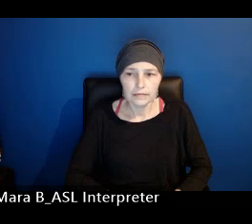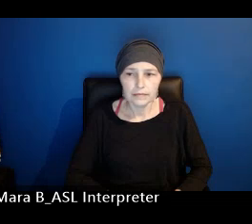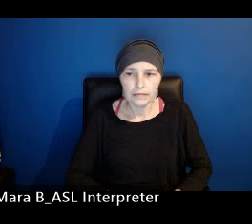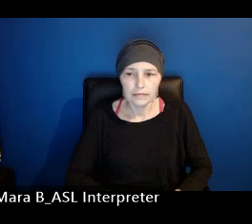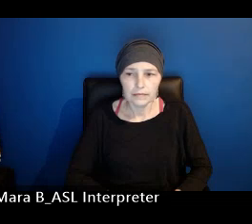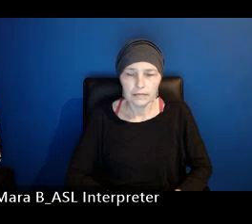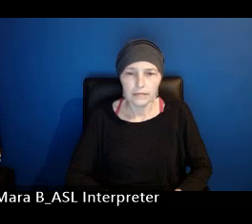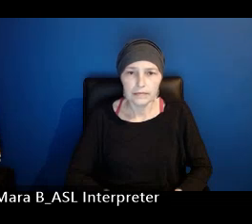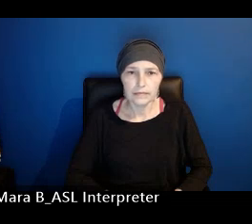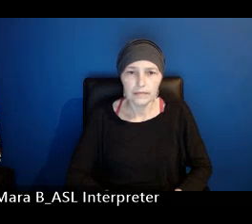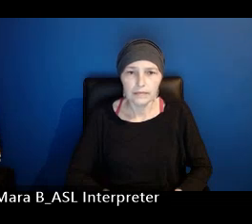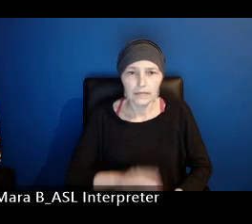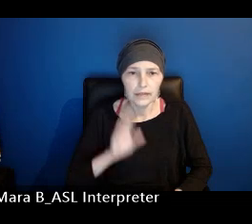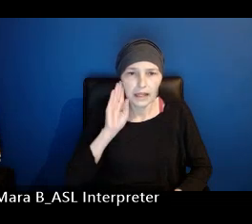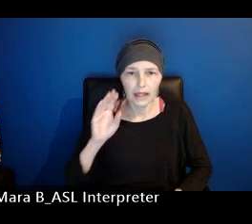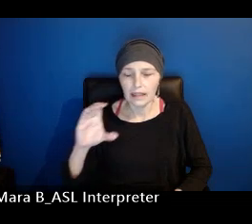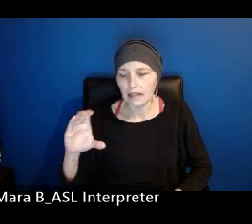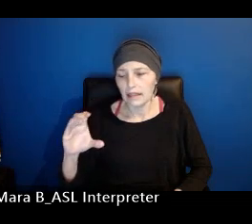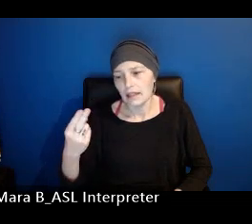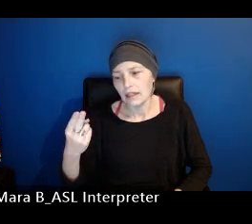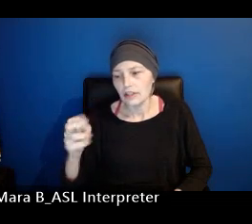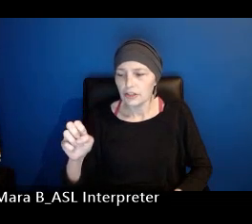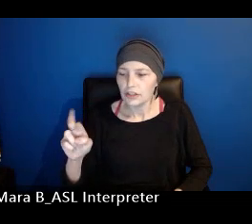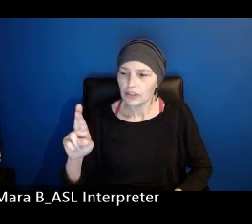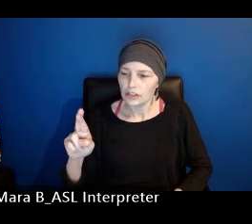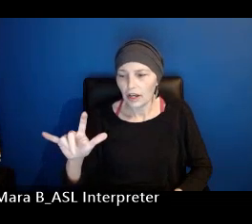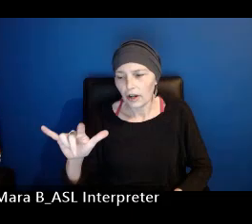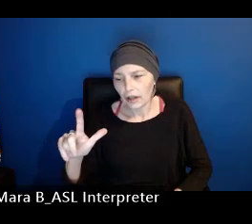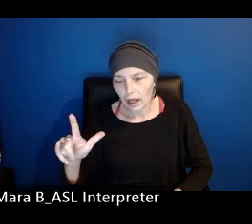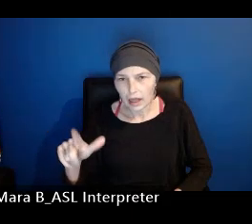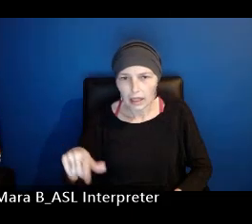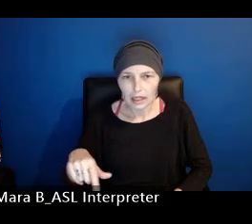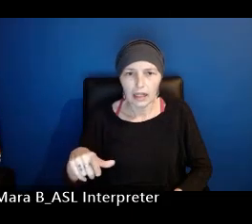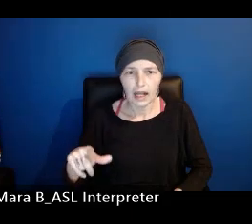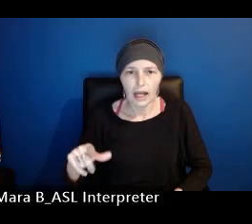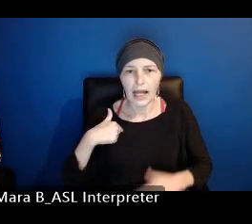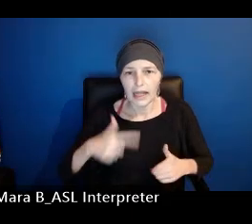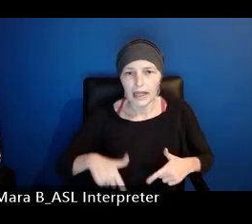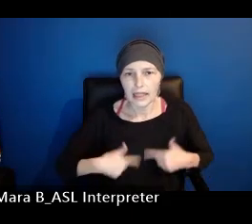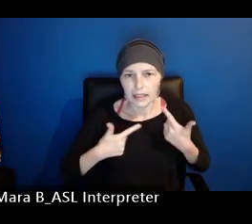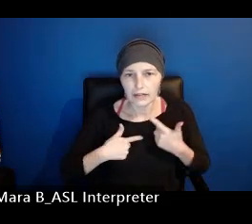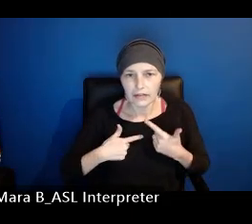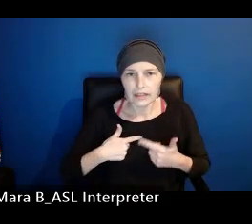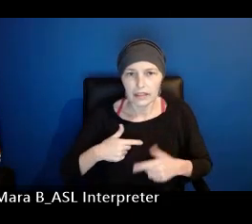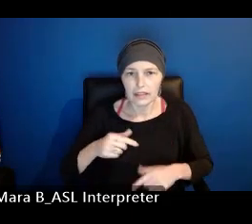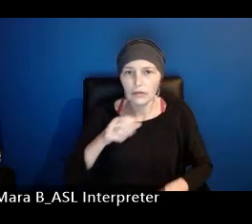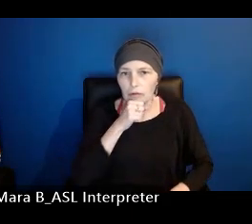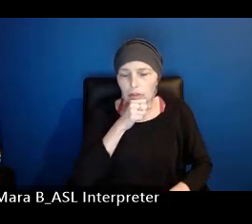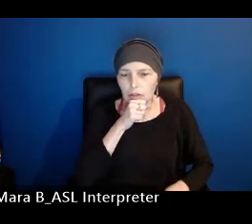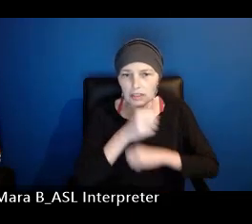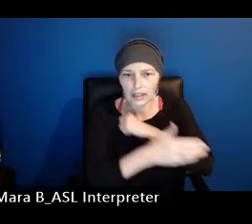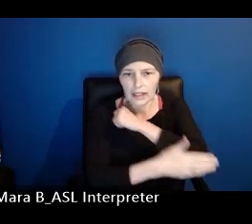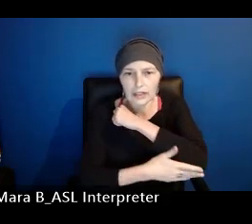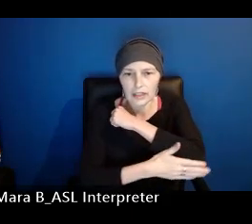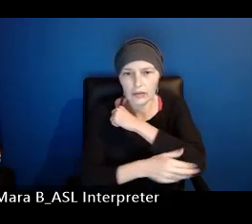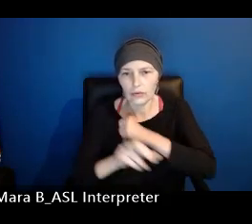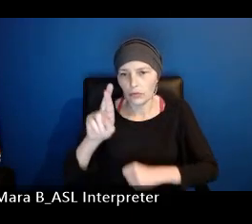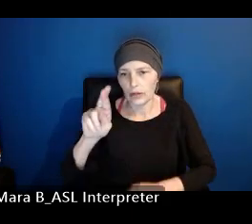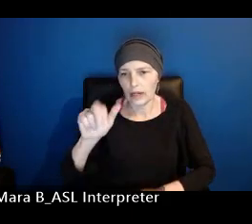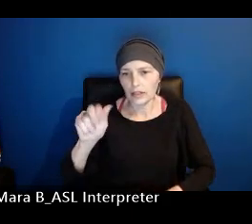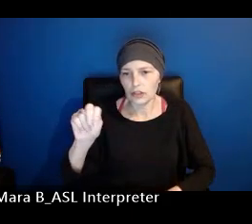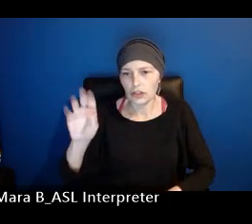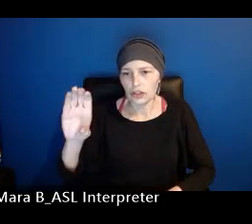Yes, hi. My name is Cheryl. I live in Orange County in Rancho Santa Margarita. I checked the map and it was, like